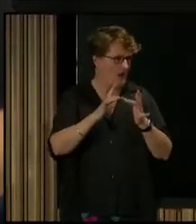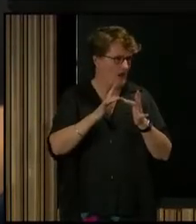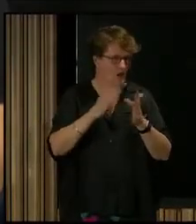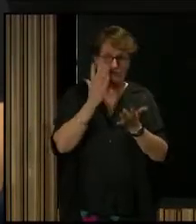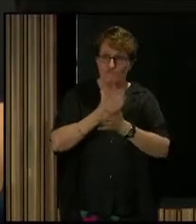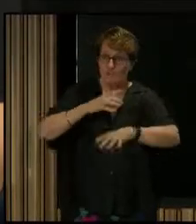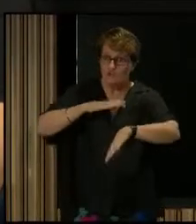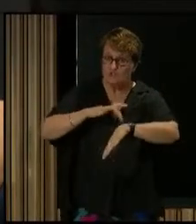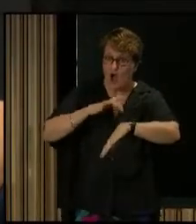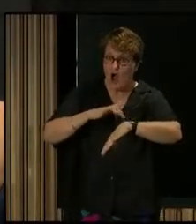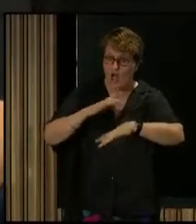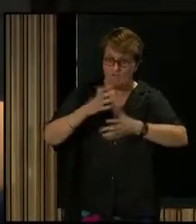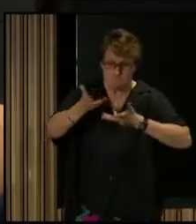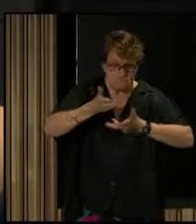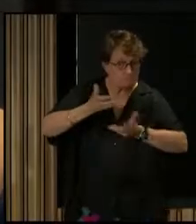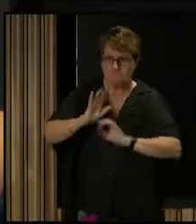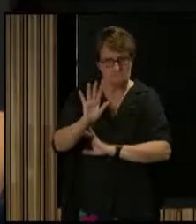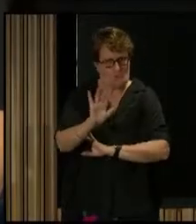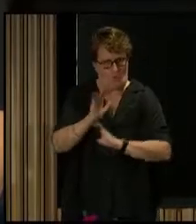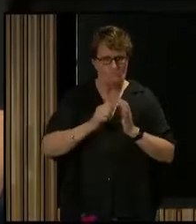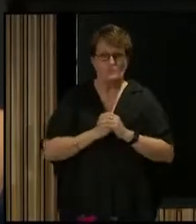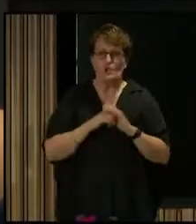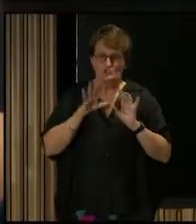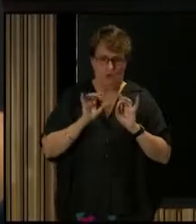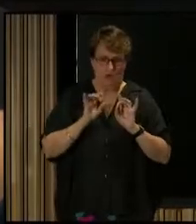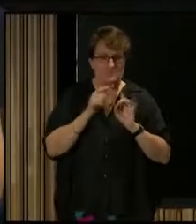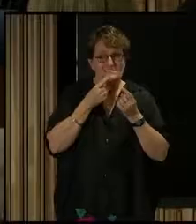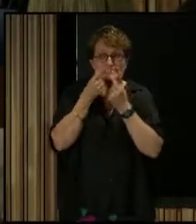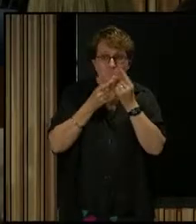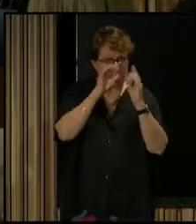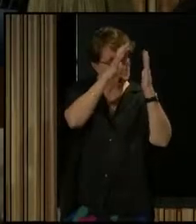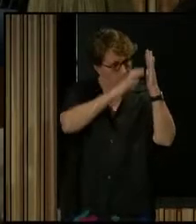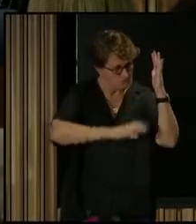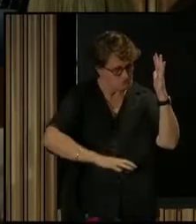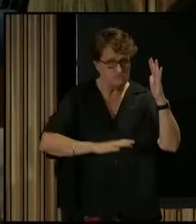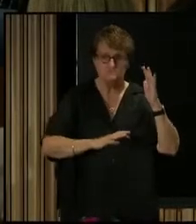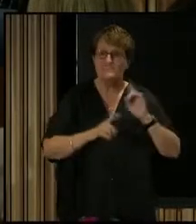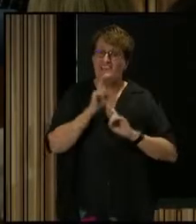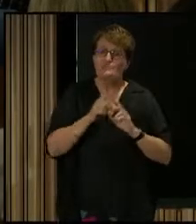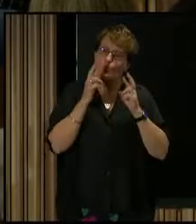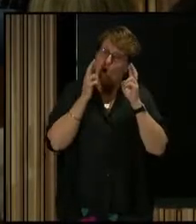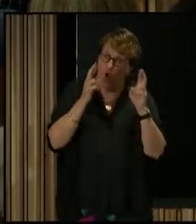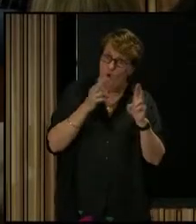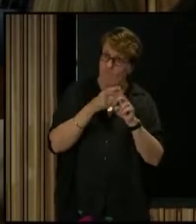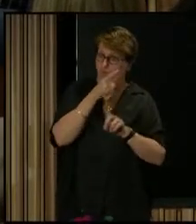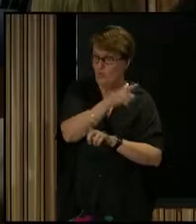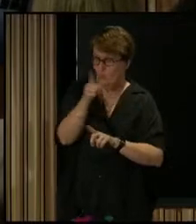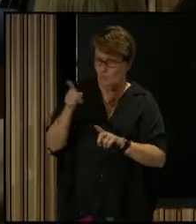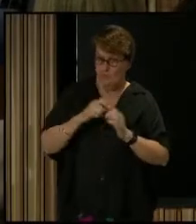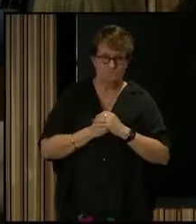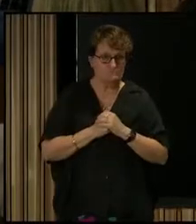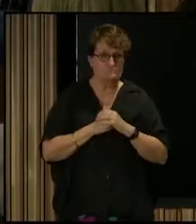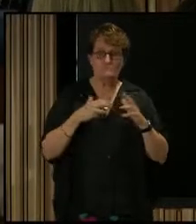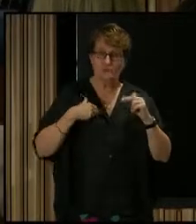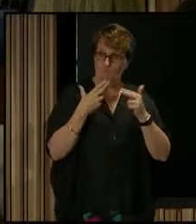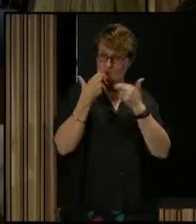interaction. So I would put up instructions of what I wanted people to attempt. I was like, this is what I hope for you. I'm going to